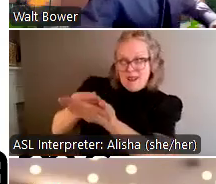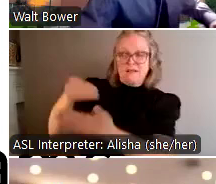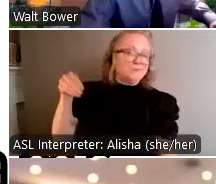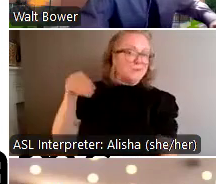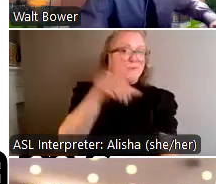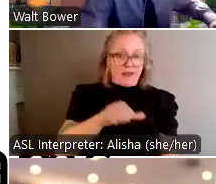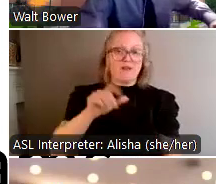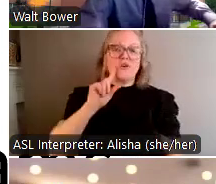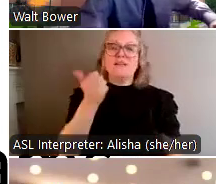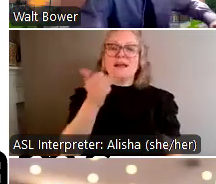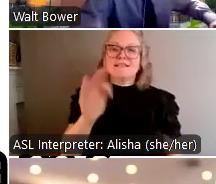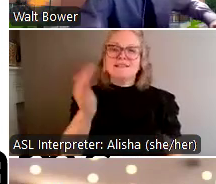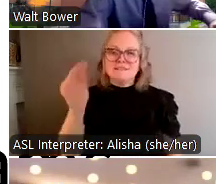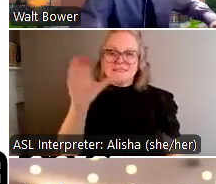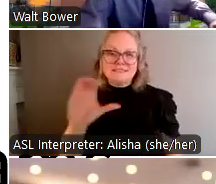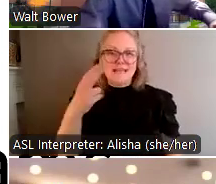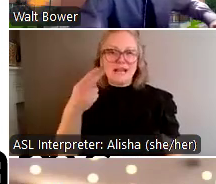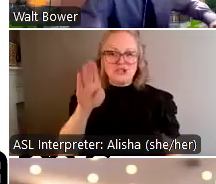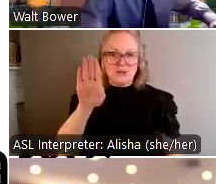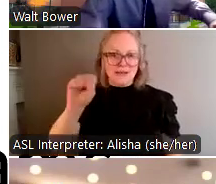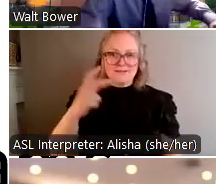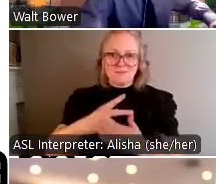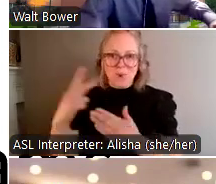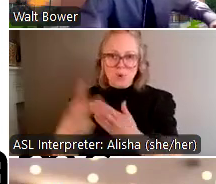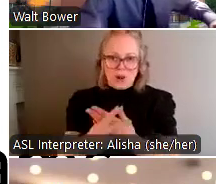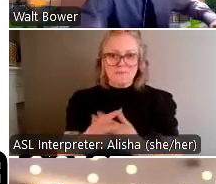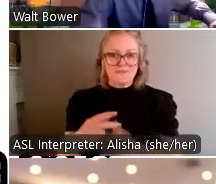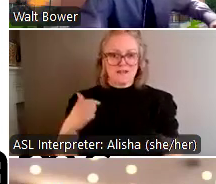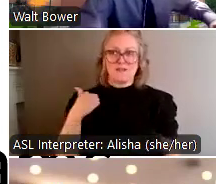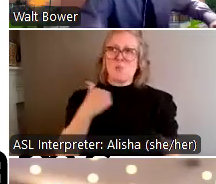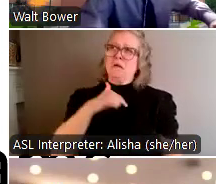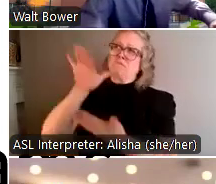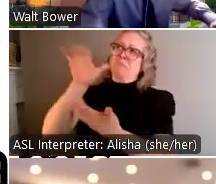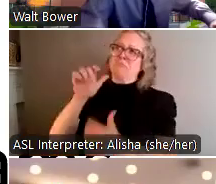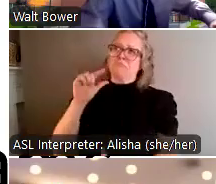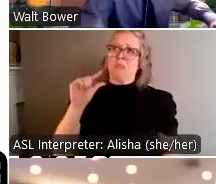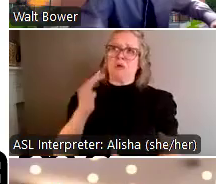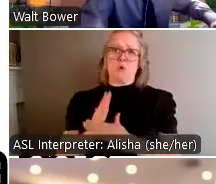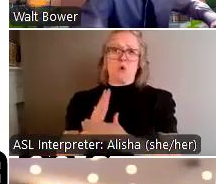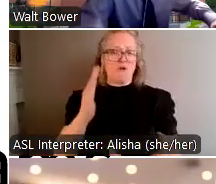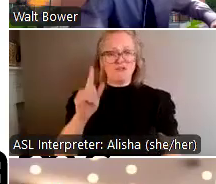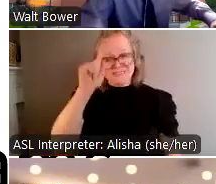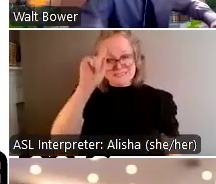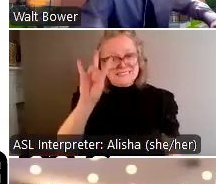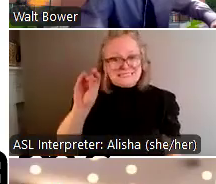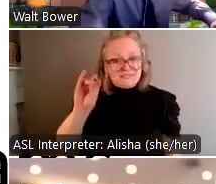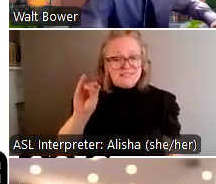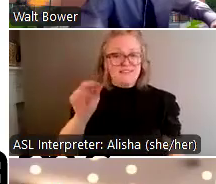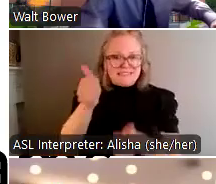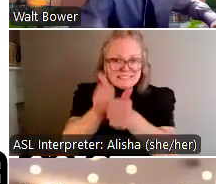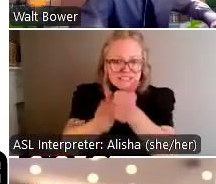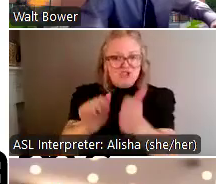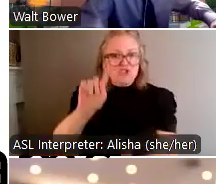and community-based waiver programs. And we receive about, it's a little over 70 cents of every dollar from the